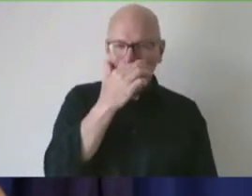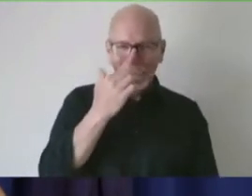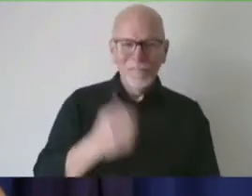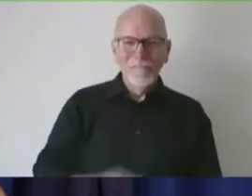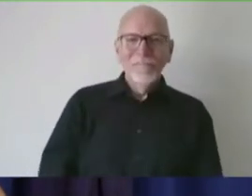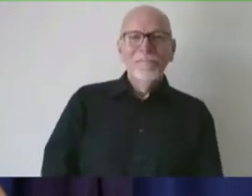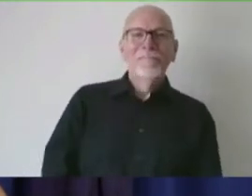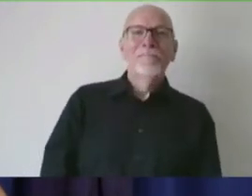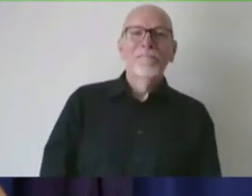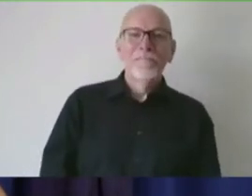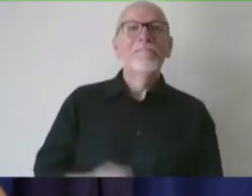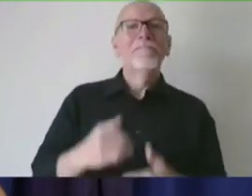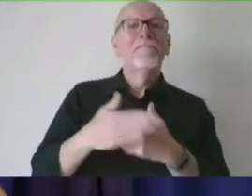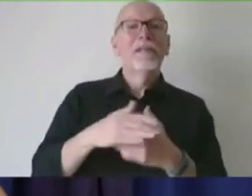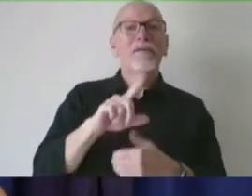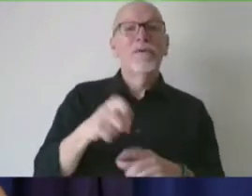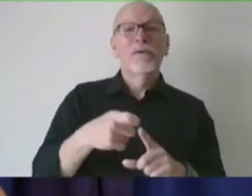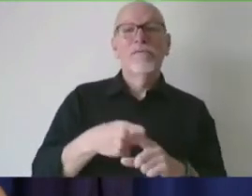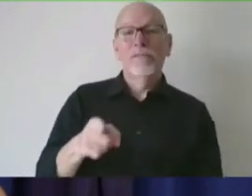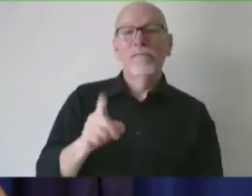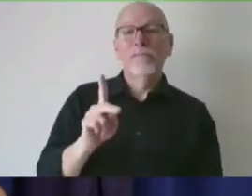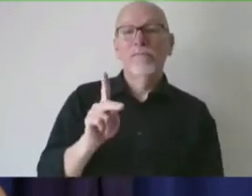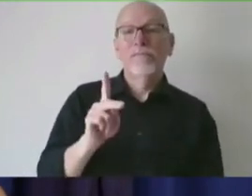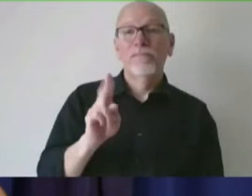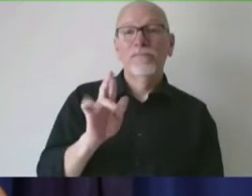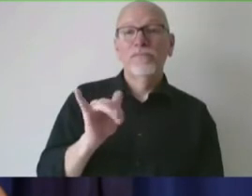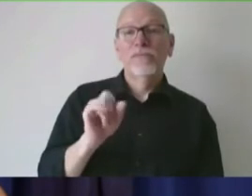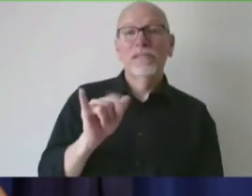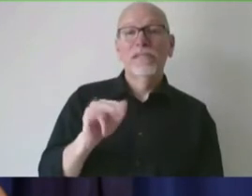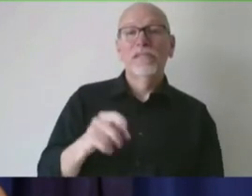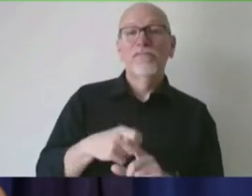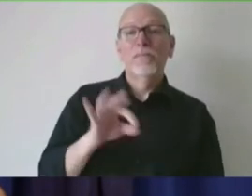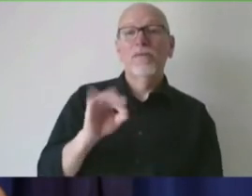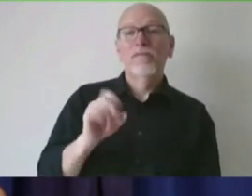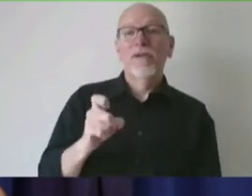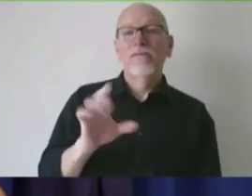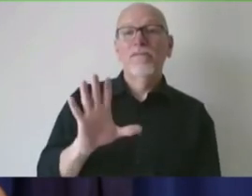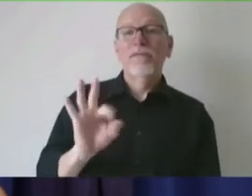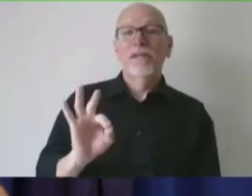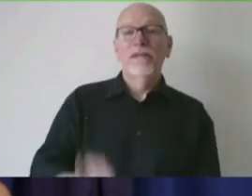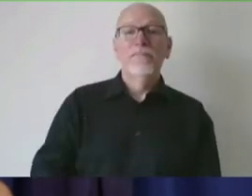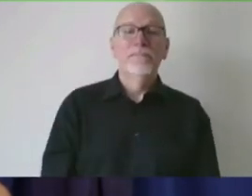All right, next question from Kristen of Fox 59.